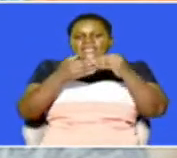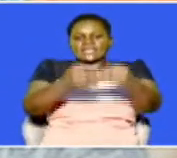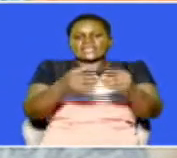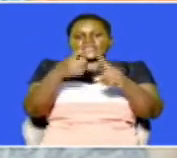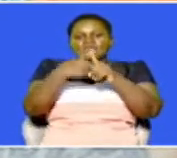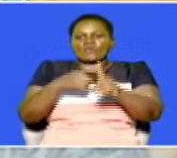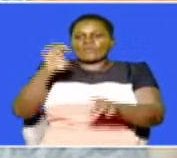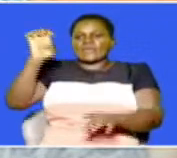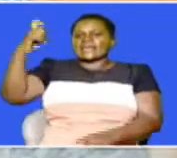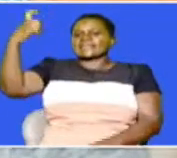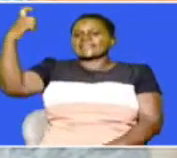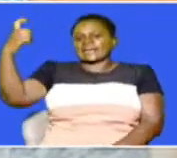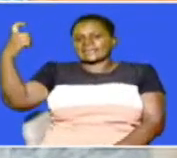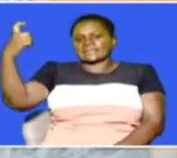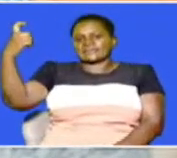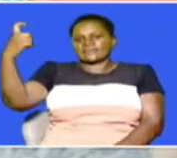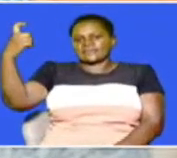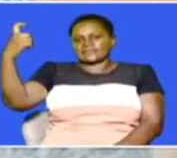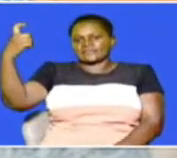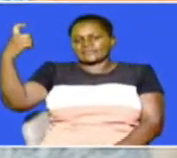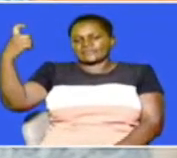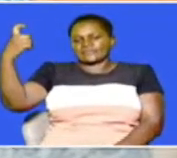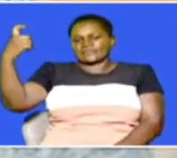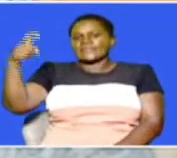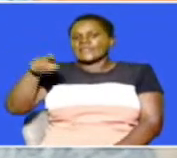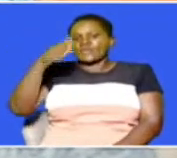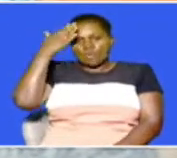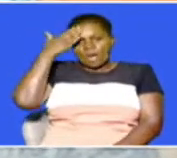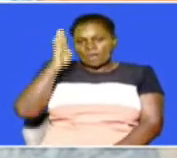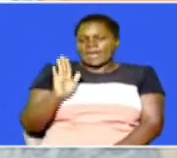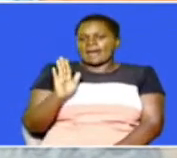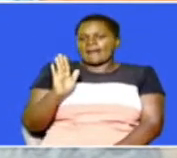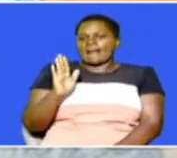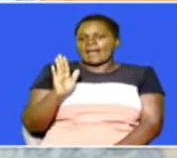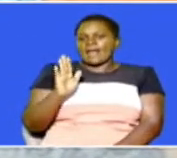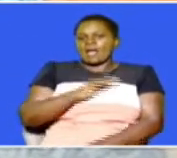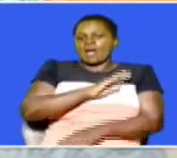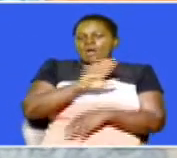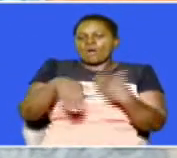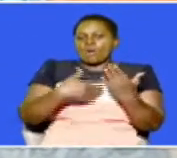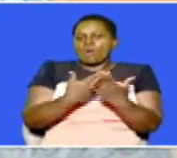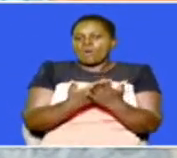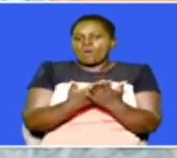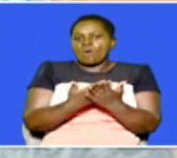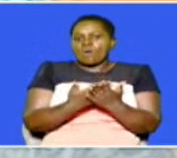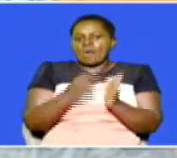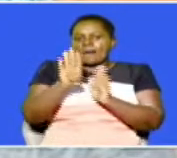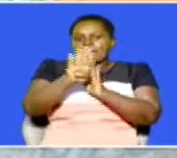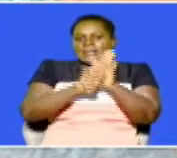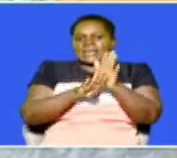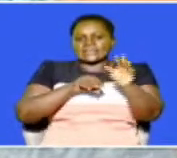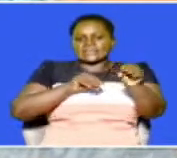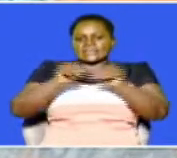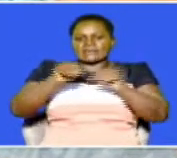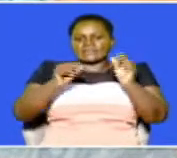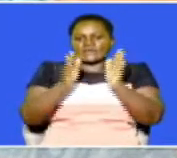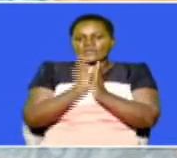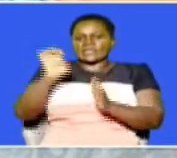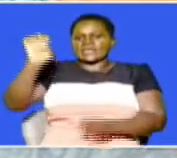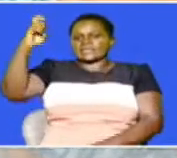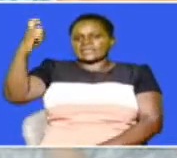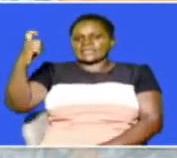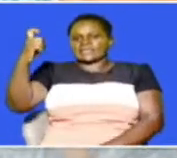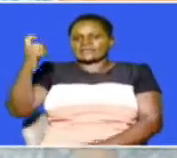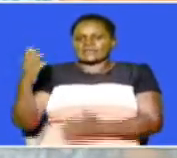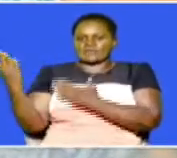the executive. Okay, as so, you will be aware, all yeah. bills are drafted by the executive, then they